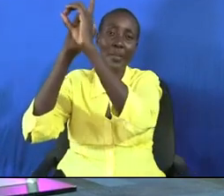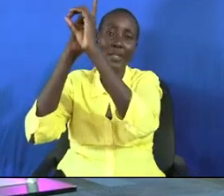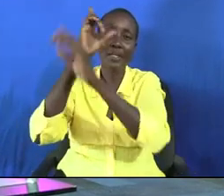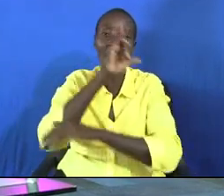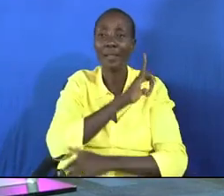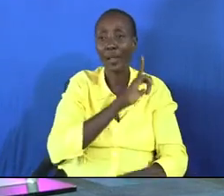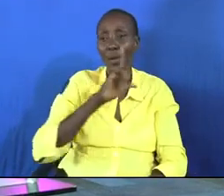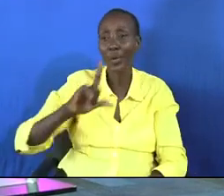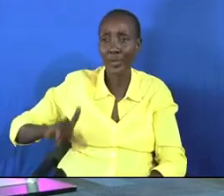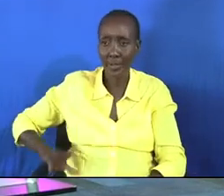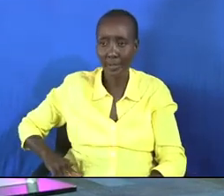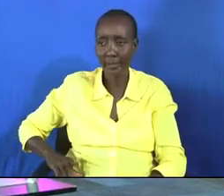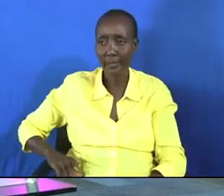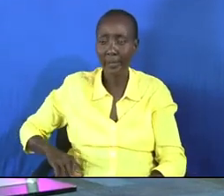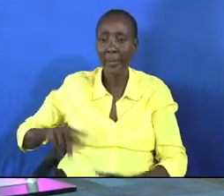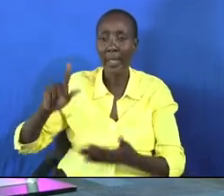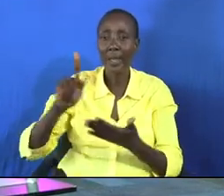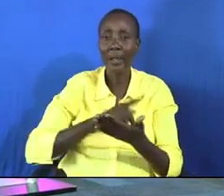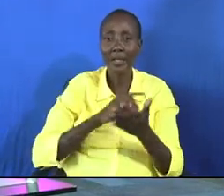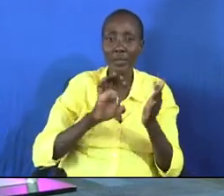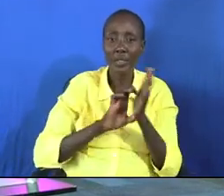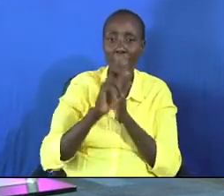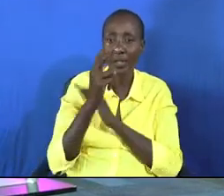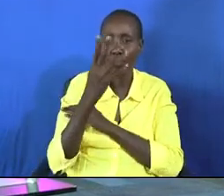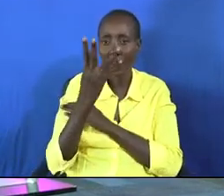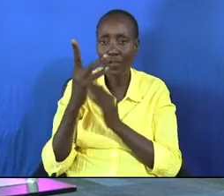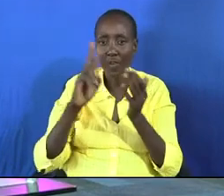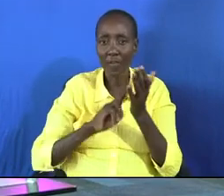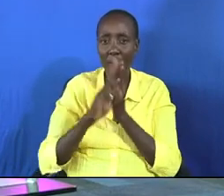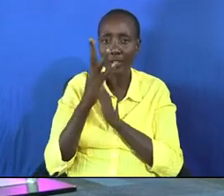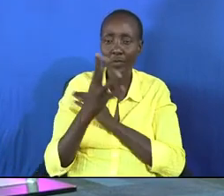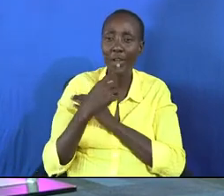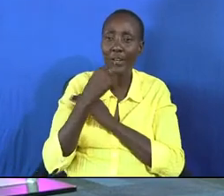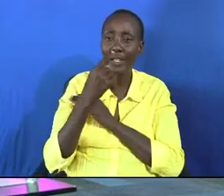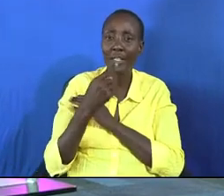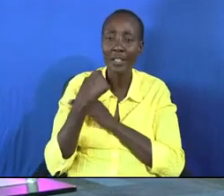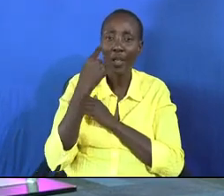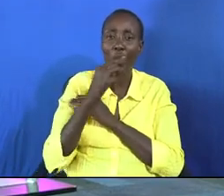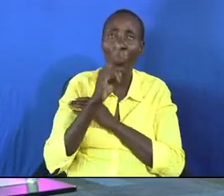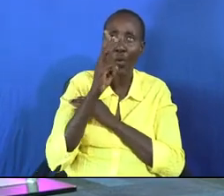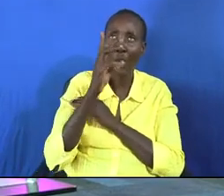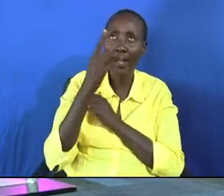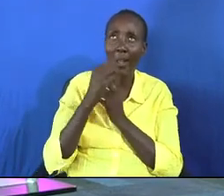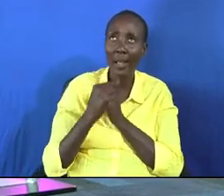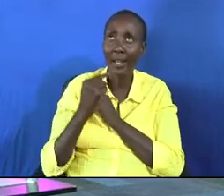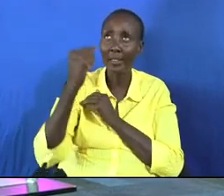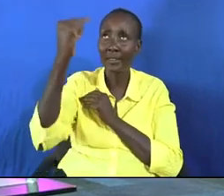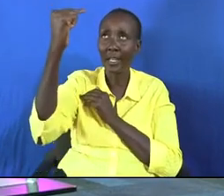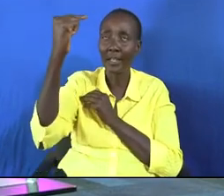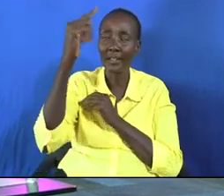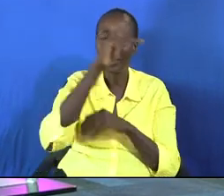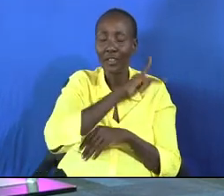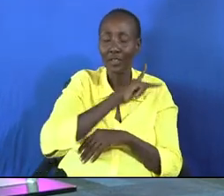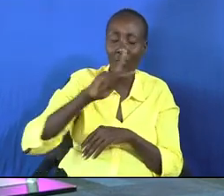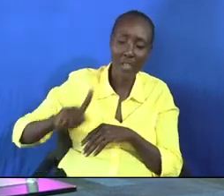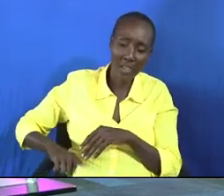Lord. In Psalms 24 verse 4 it says, who will ascend to the hill of the